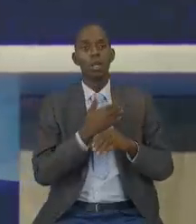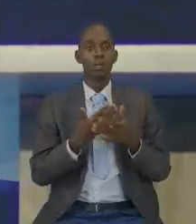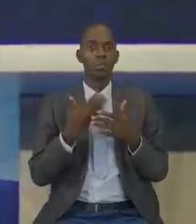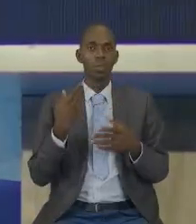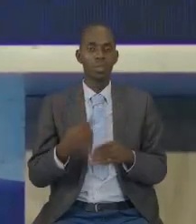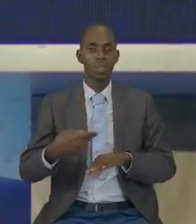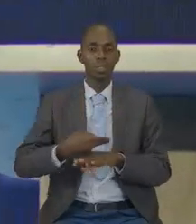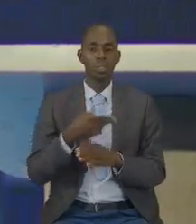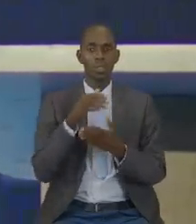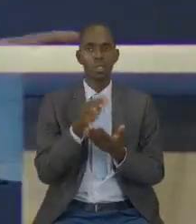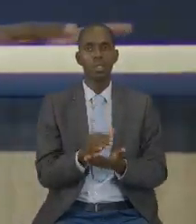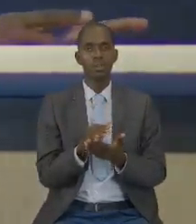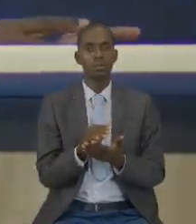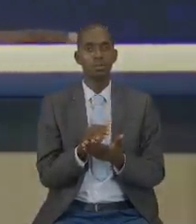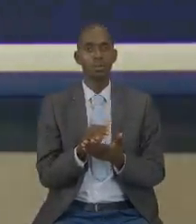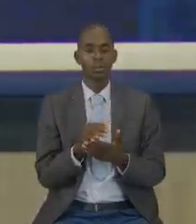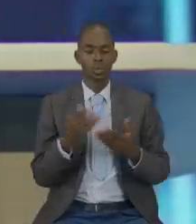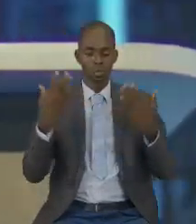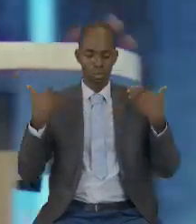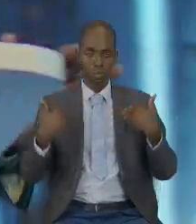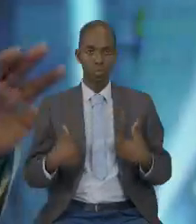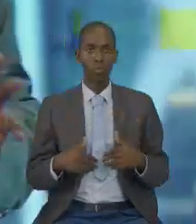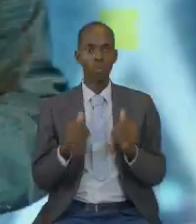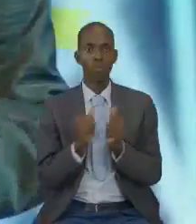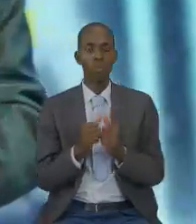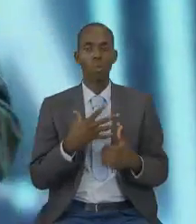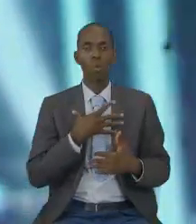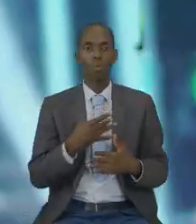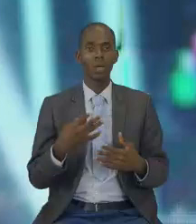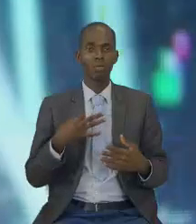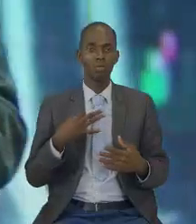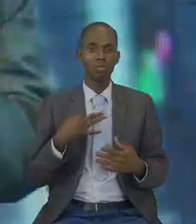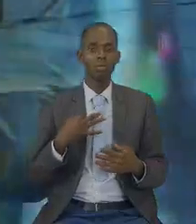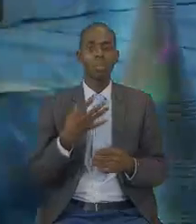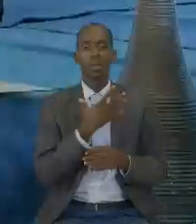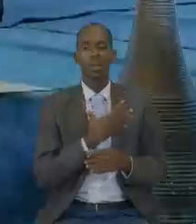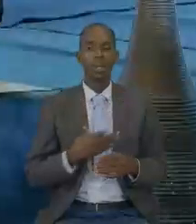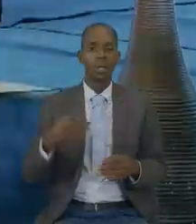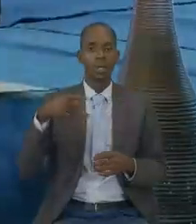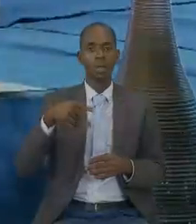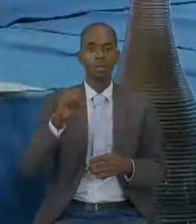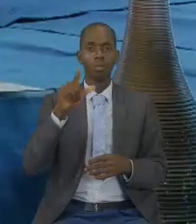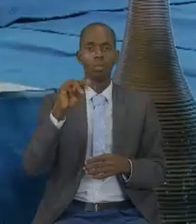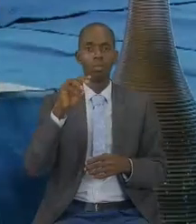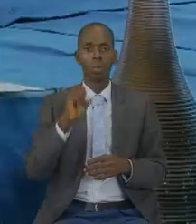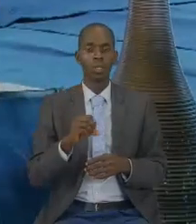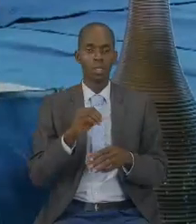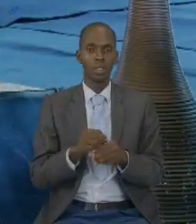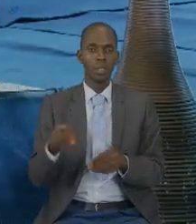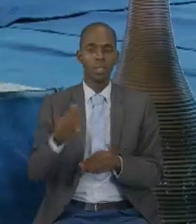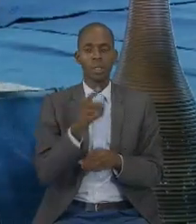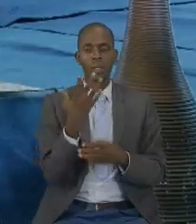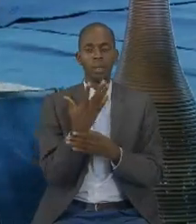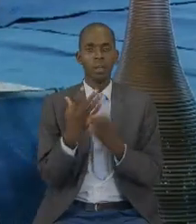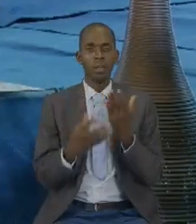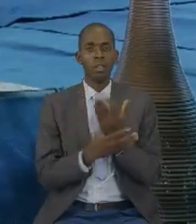Lamb, clothed with white robes, and palms in their hands.